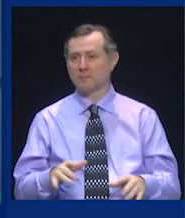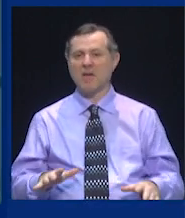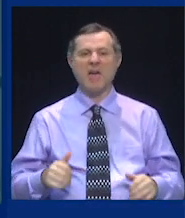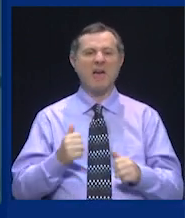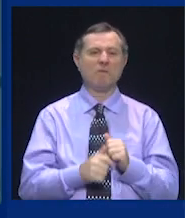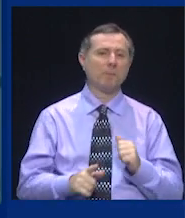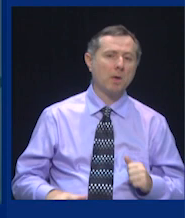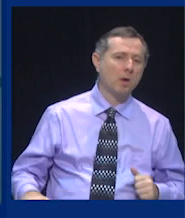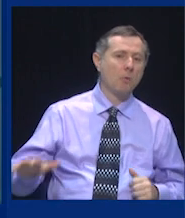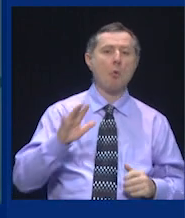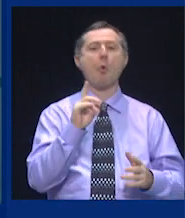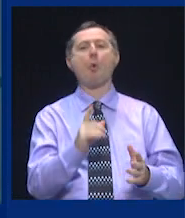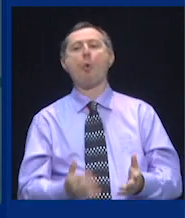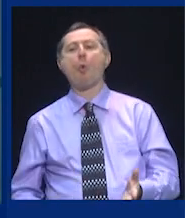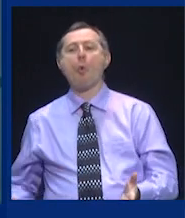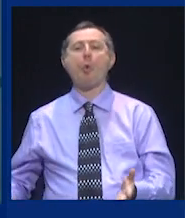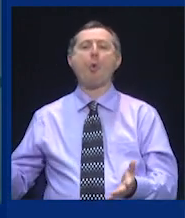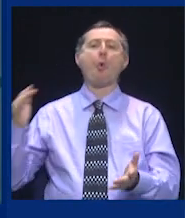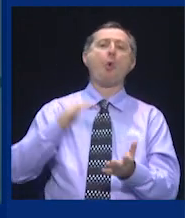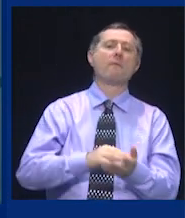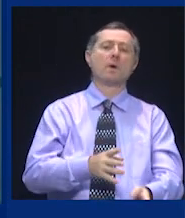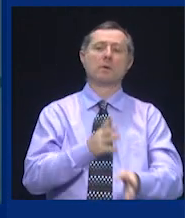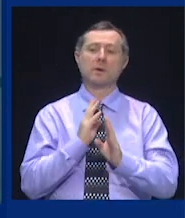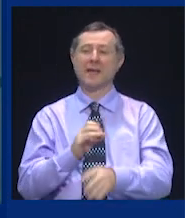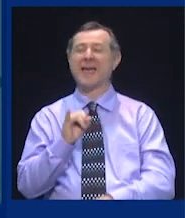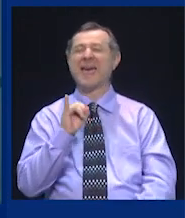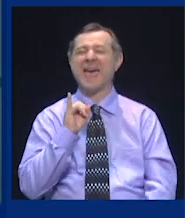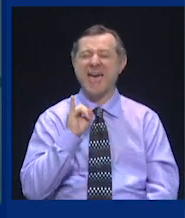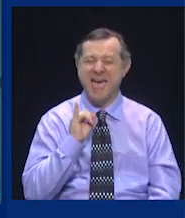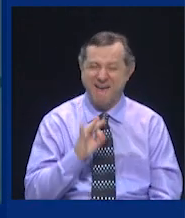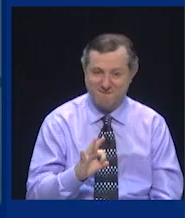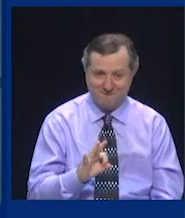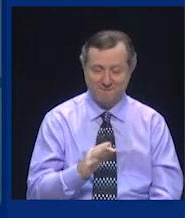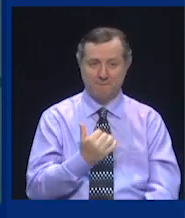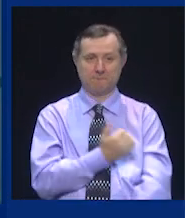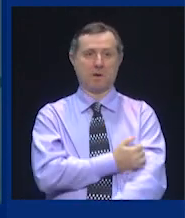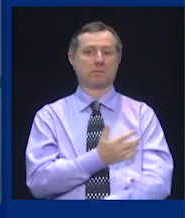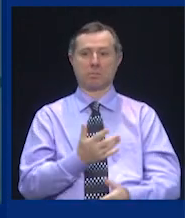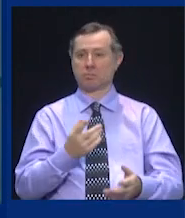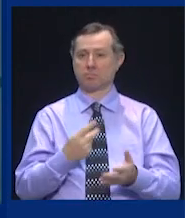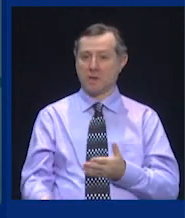vaccinated again. And by the way, you have to come up with a vaccine for this new mutation.